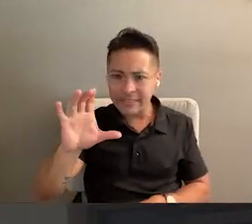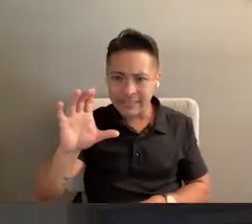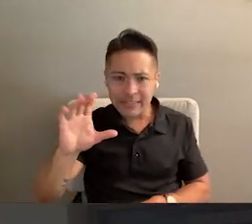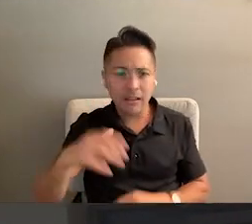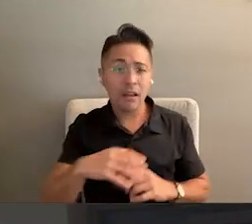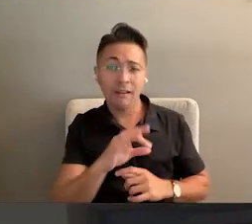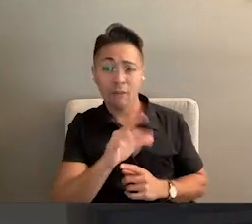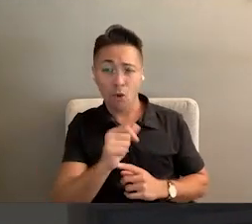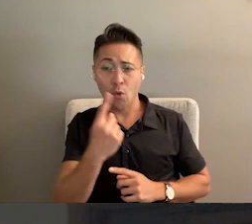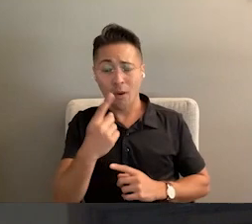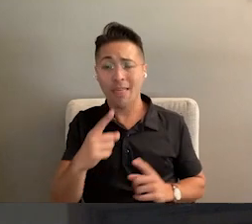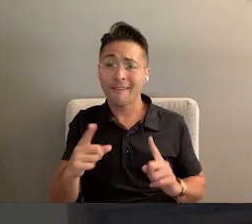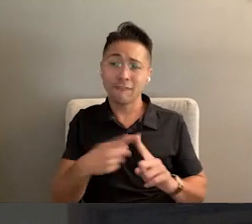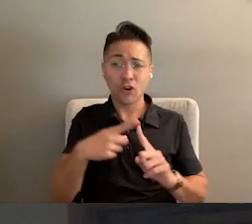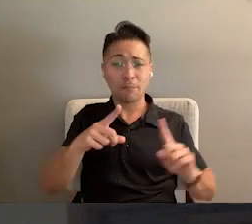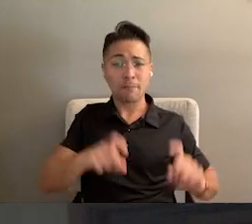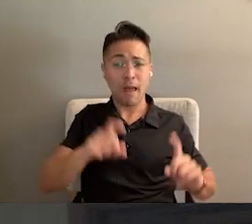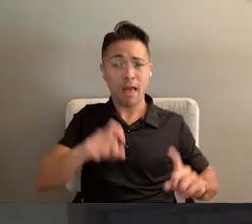Little bit of history.